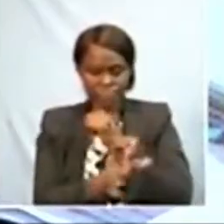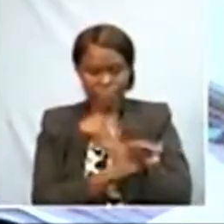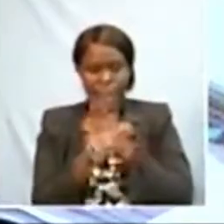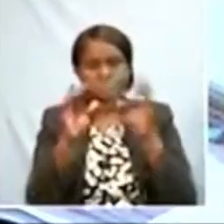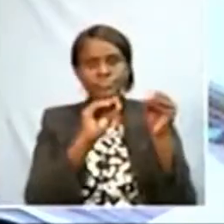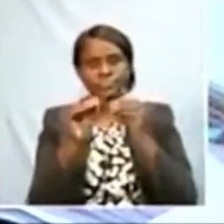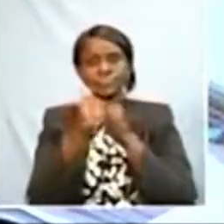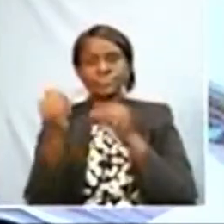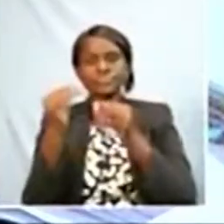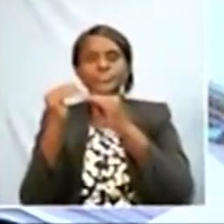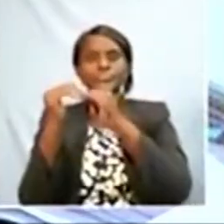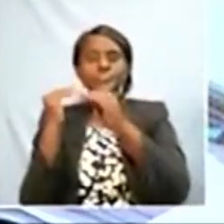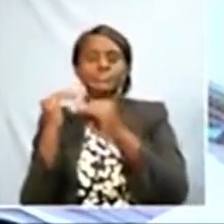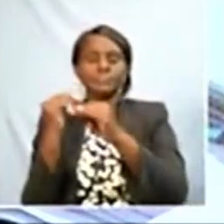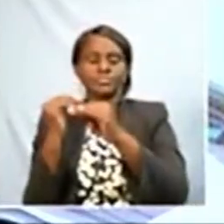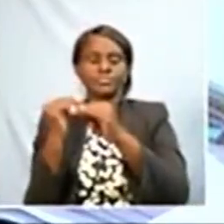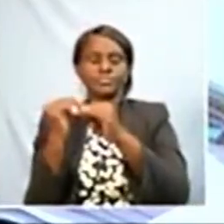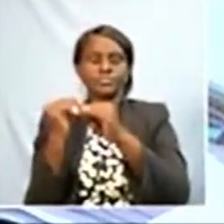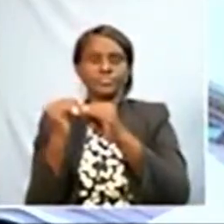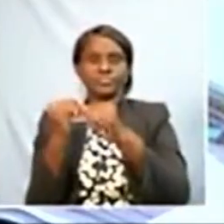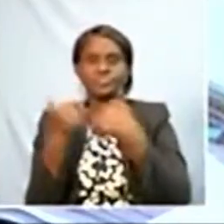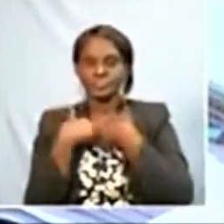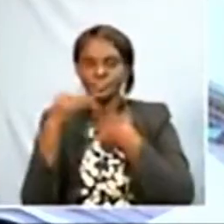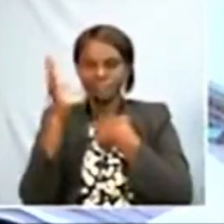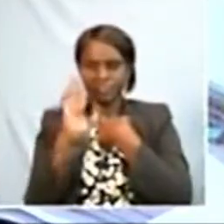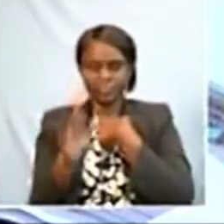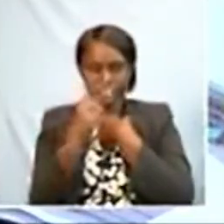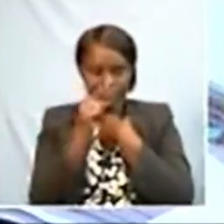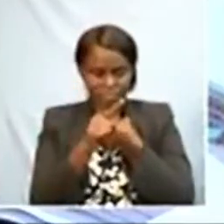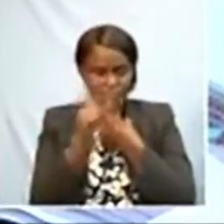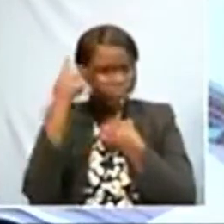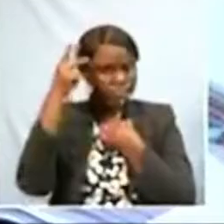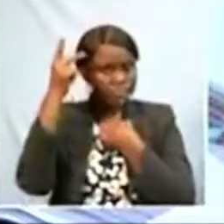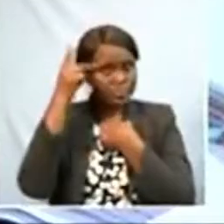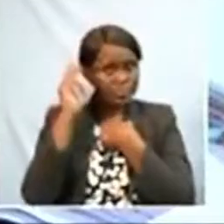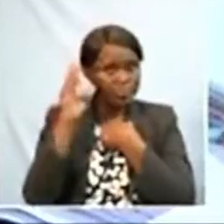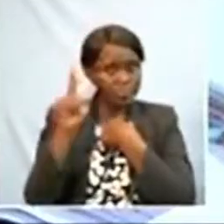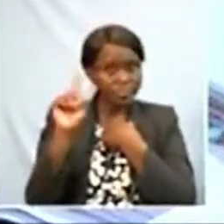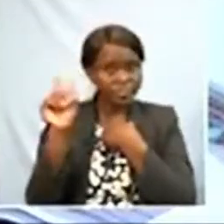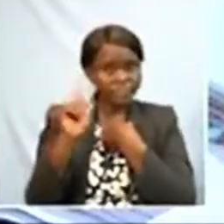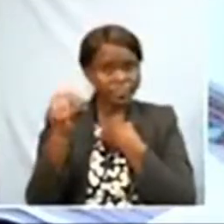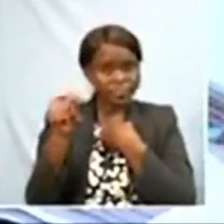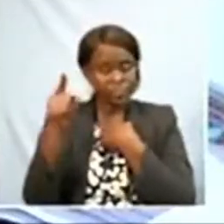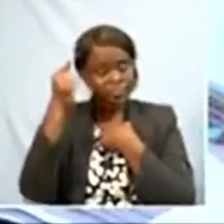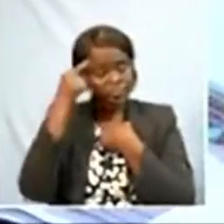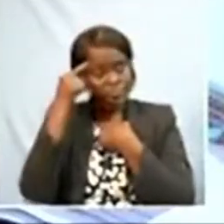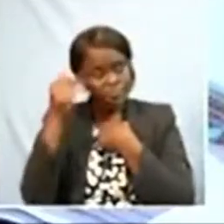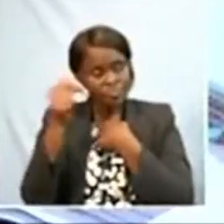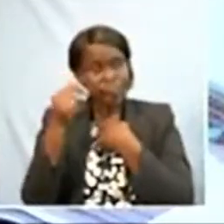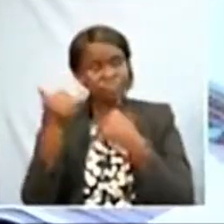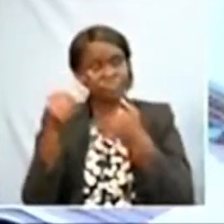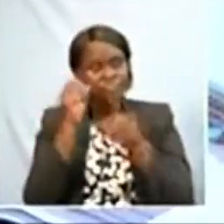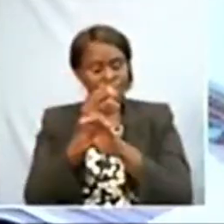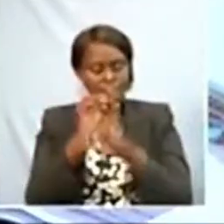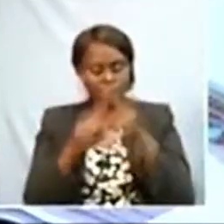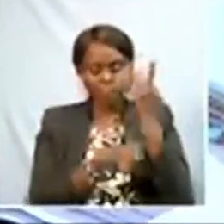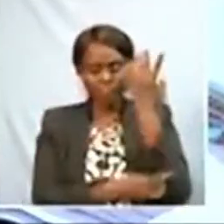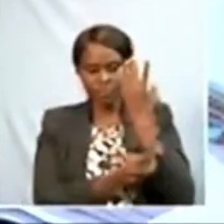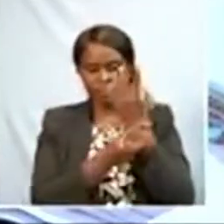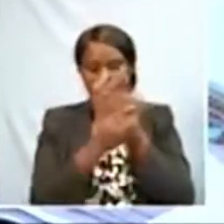another level. We have never seen this political will where a government is determined to